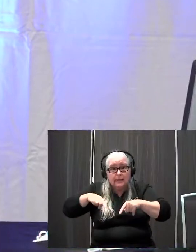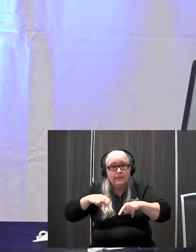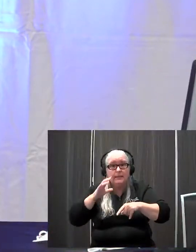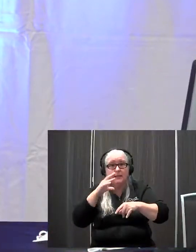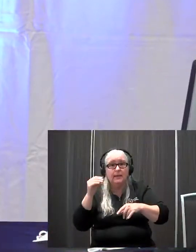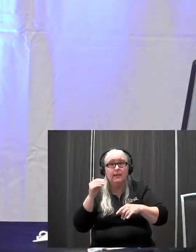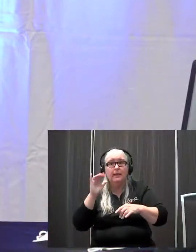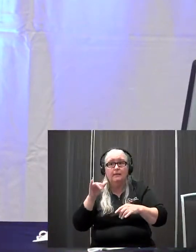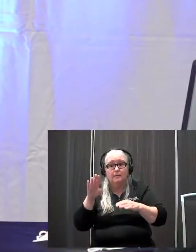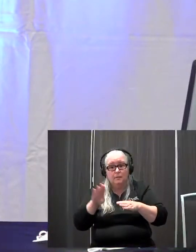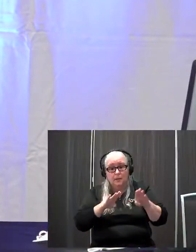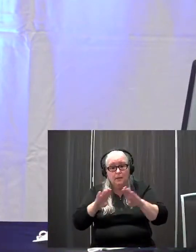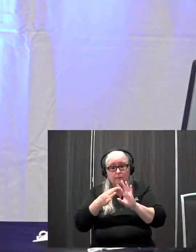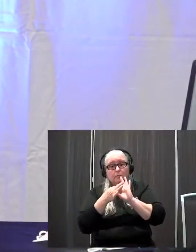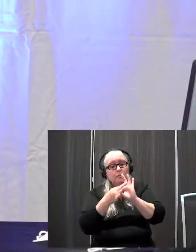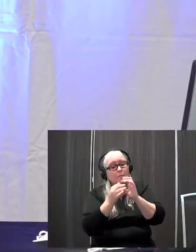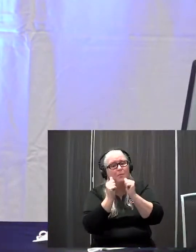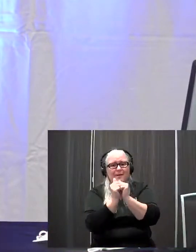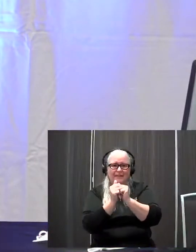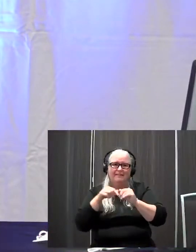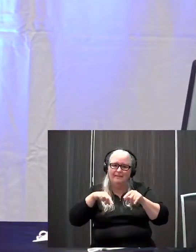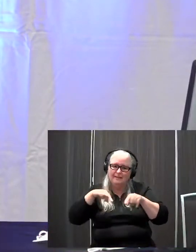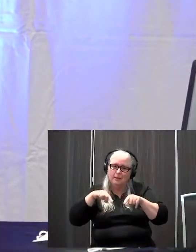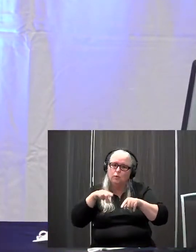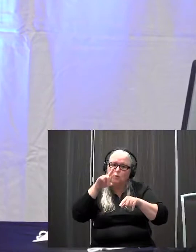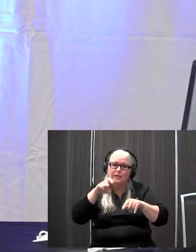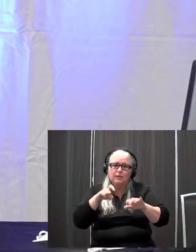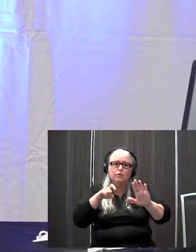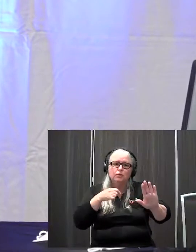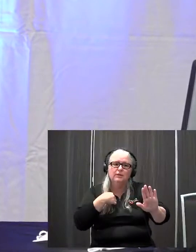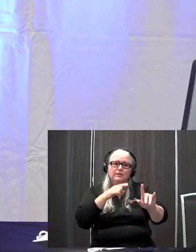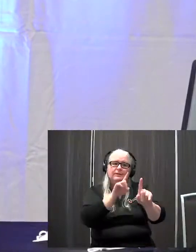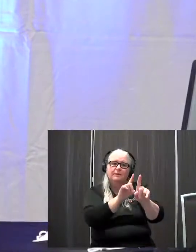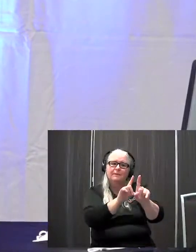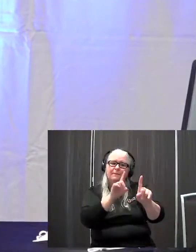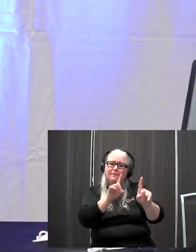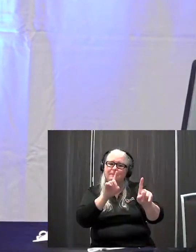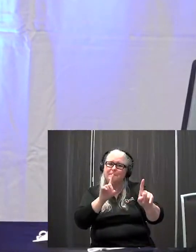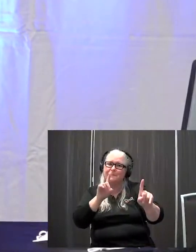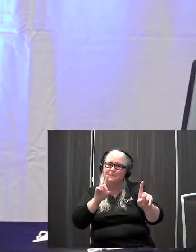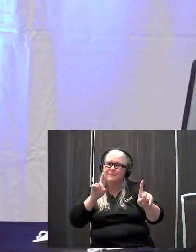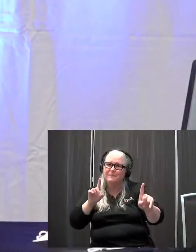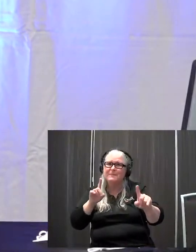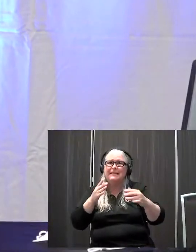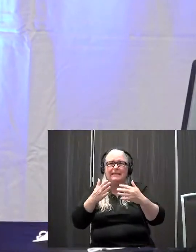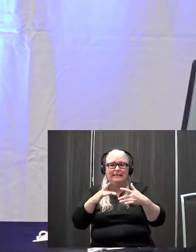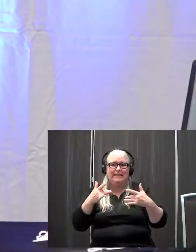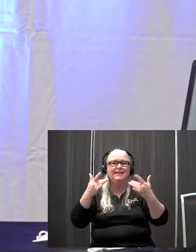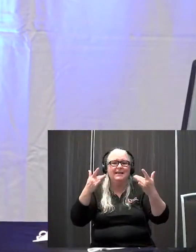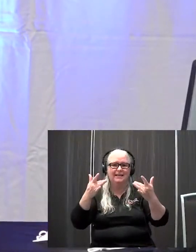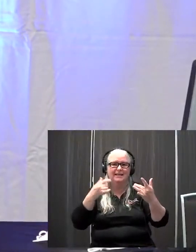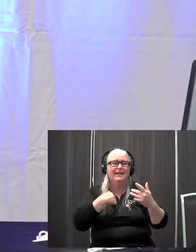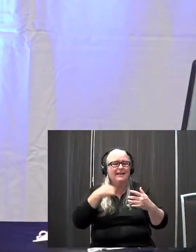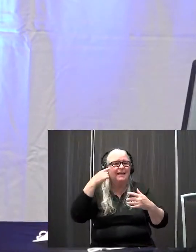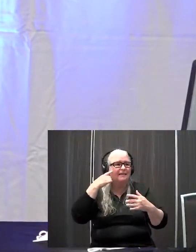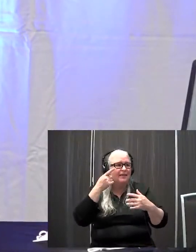with anxiety. So you need sort of a gentle pulling back. And I think that's what you're talking about, Sean, when you say trying to do it a little bit